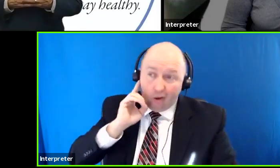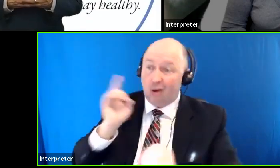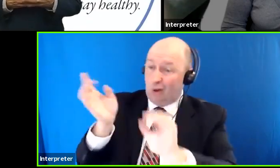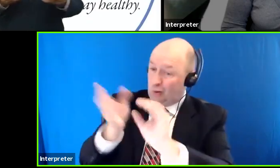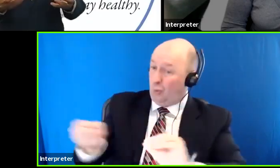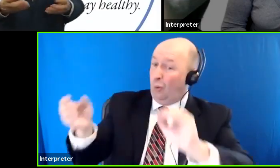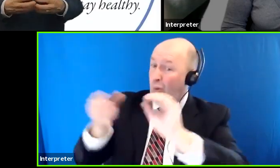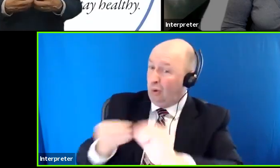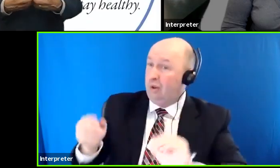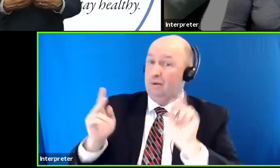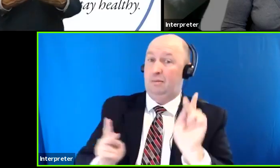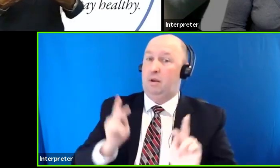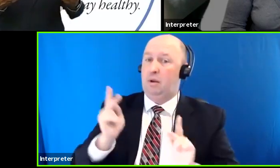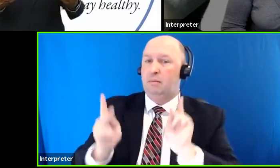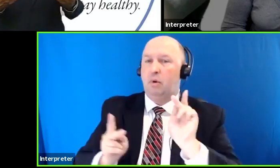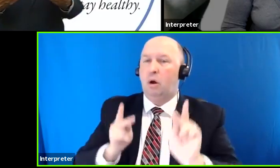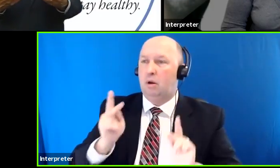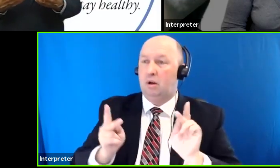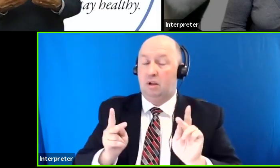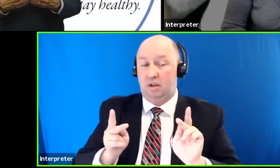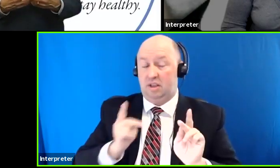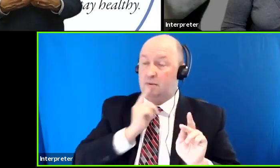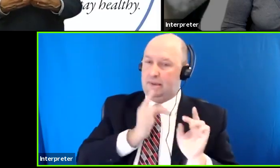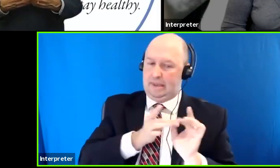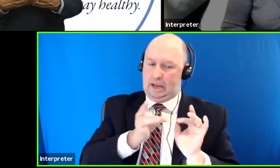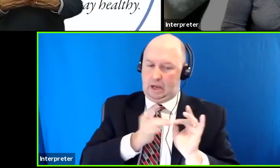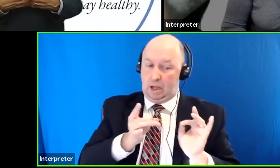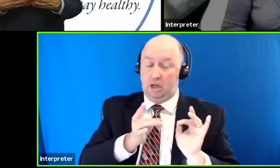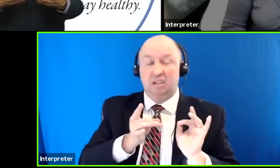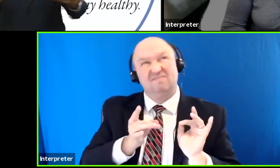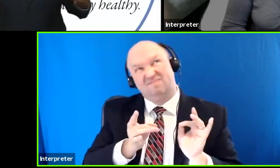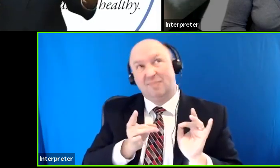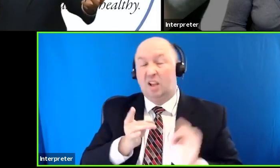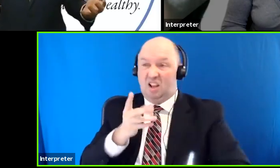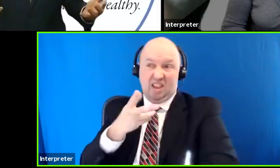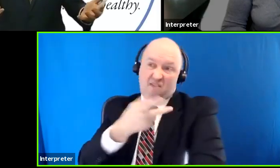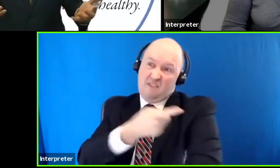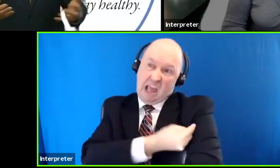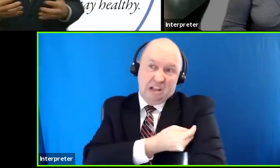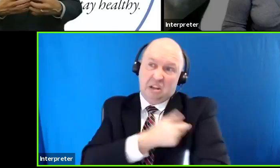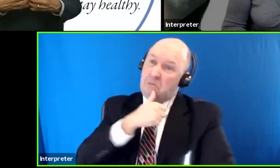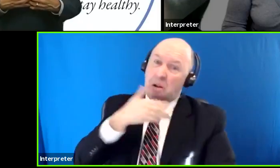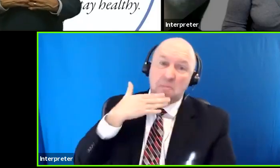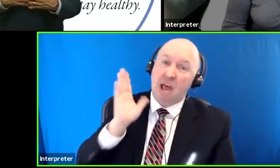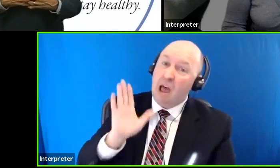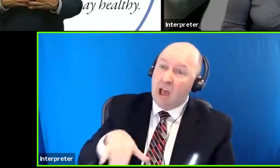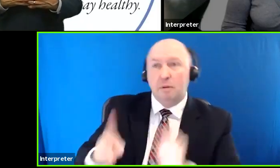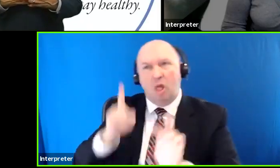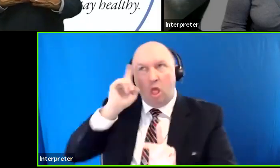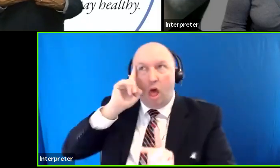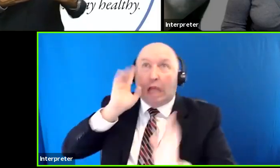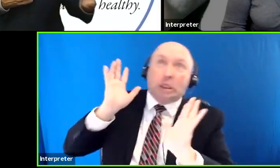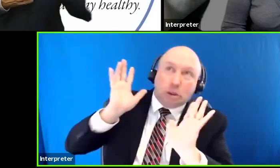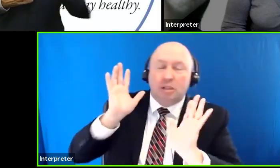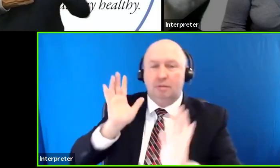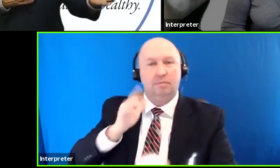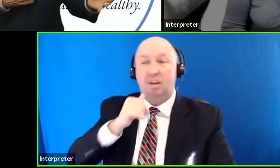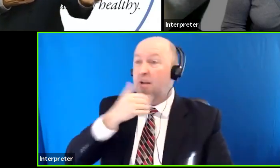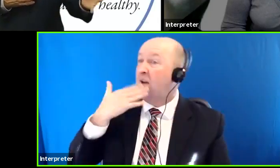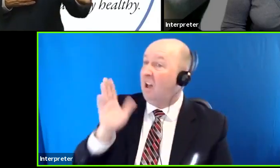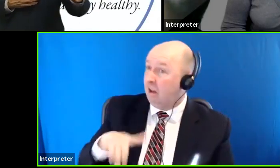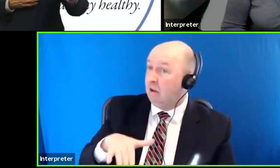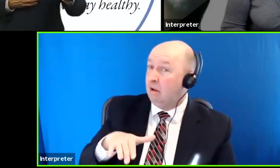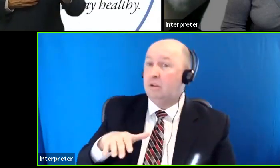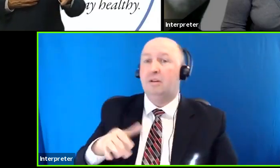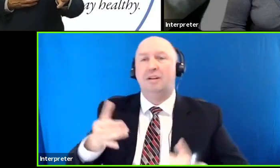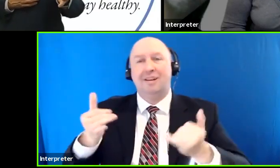where people are now seeing that the vaccine, you know, really isn't as bad as people were making it out to be. So these